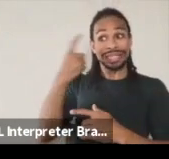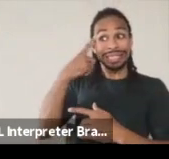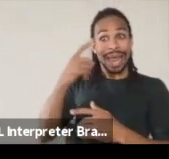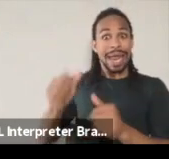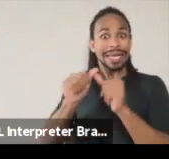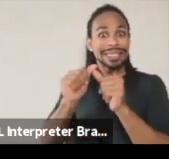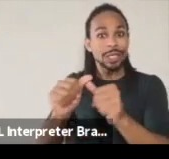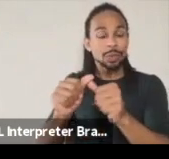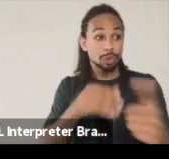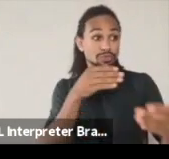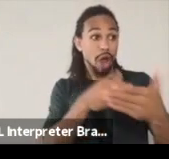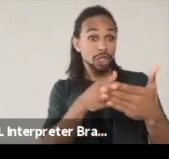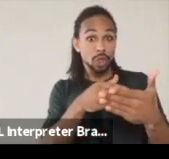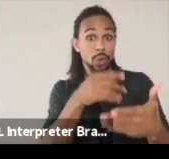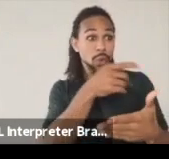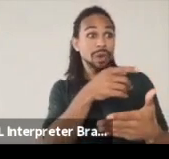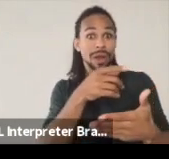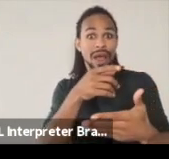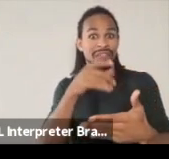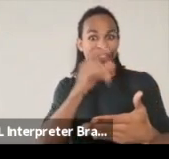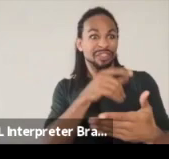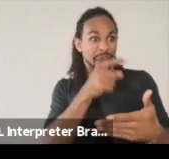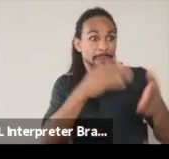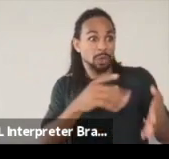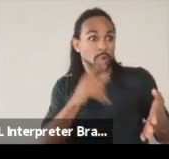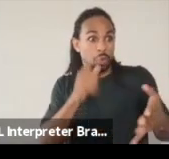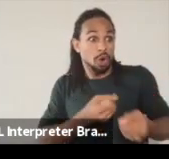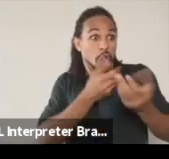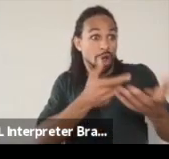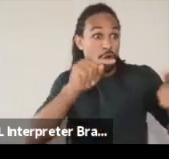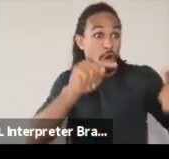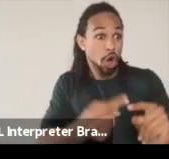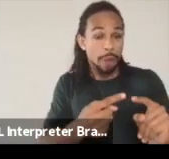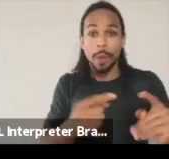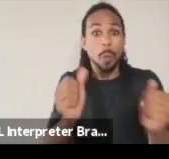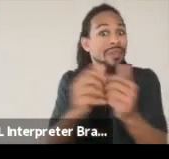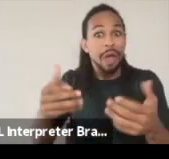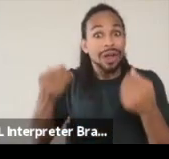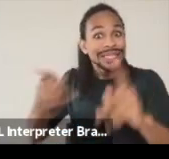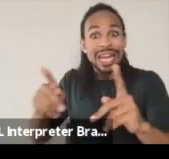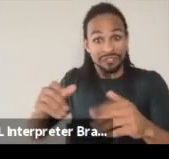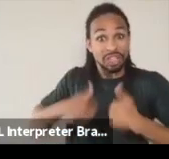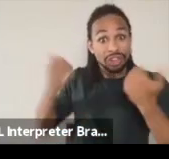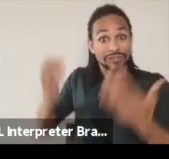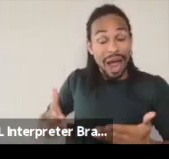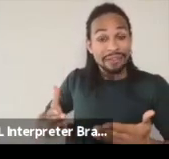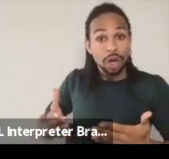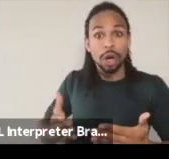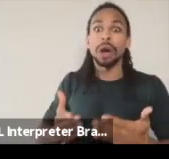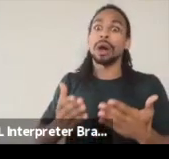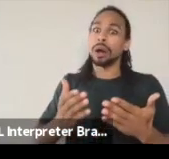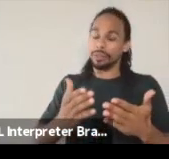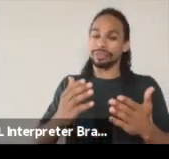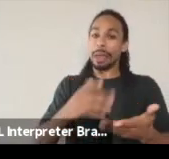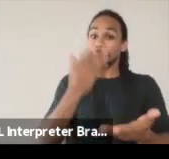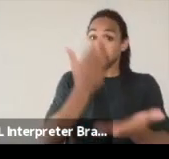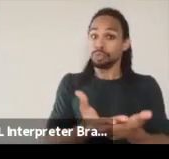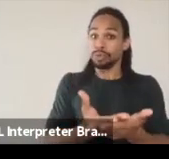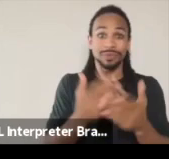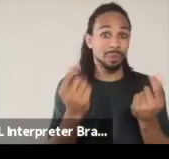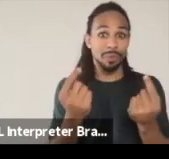in the name of maybe public safety often proves what those of us who are prison abolitionists know, which is